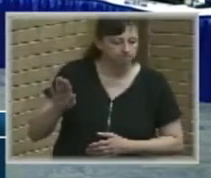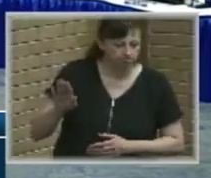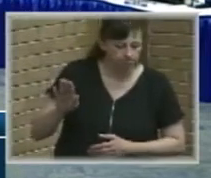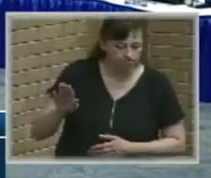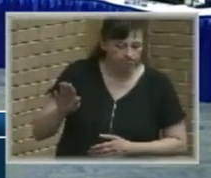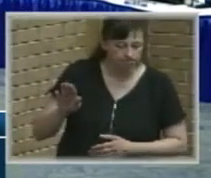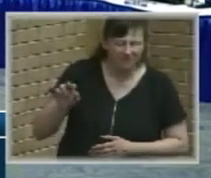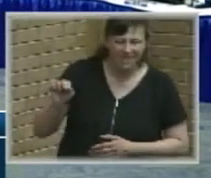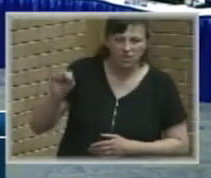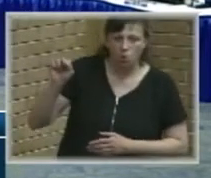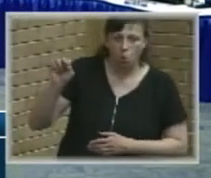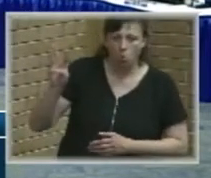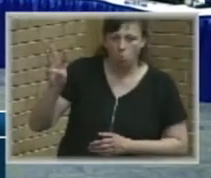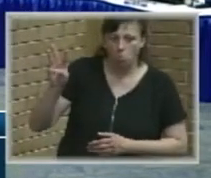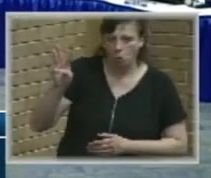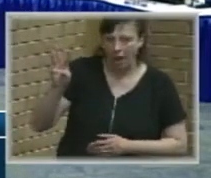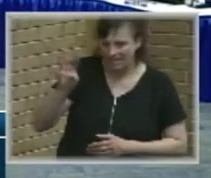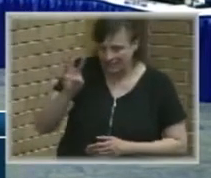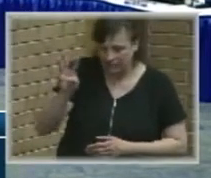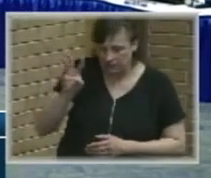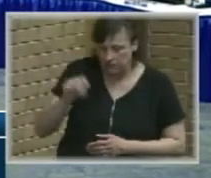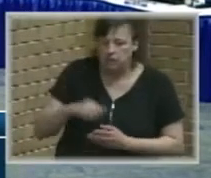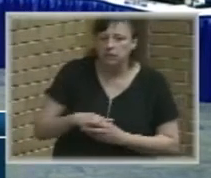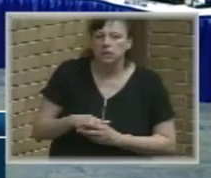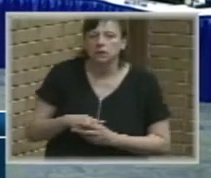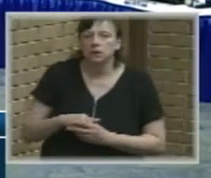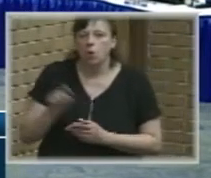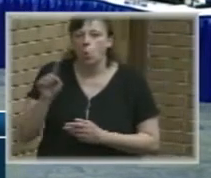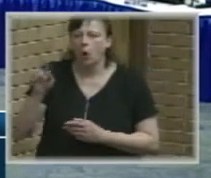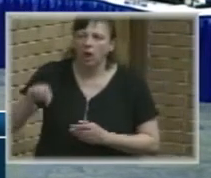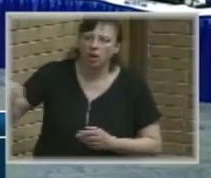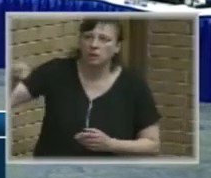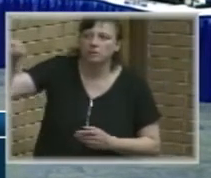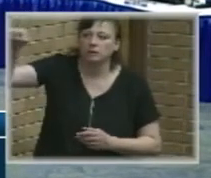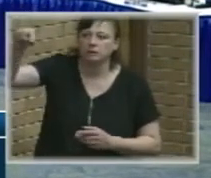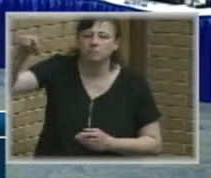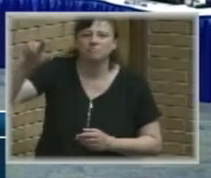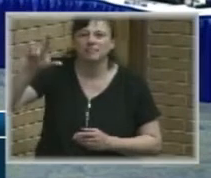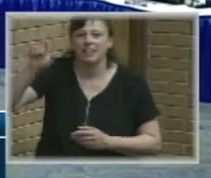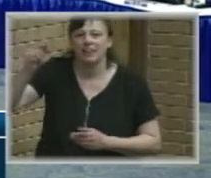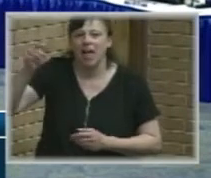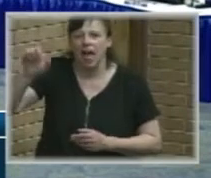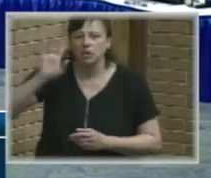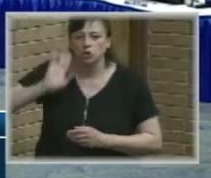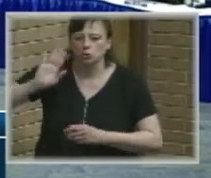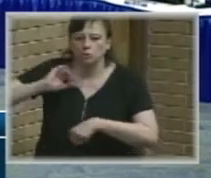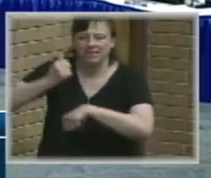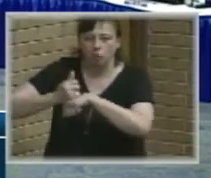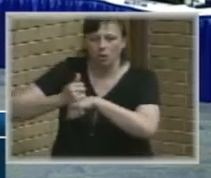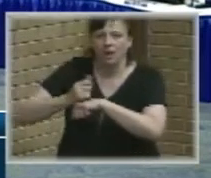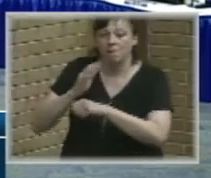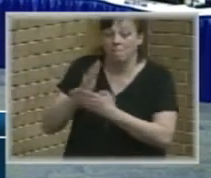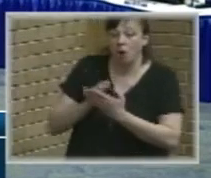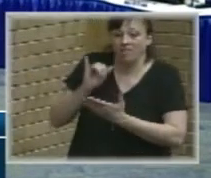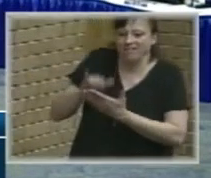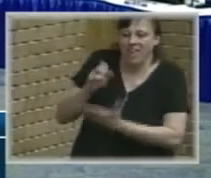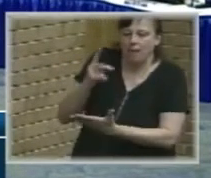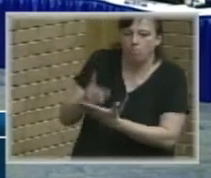of northwest end where the Otter Lodge used to be located. As part of the approval of that,